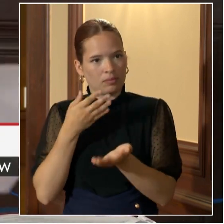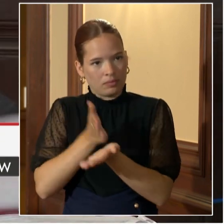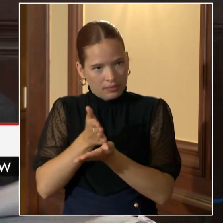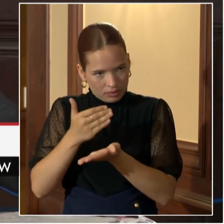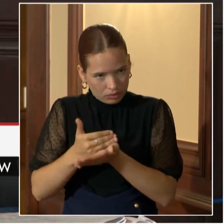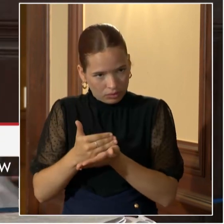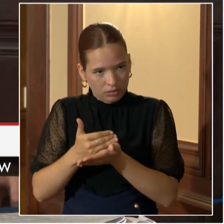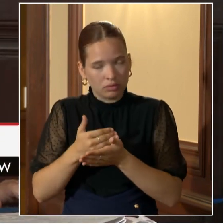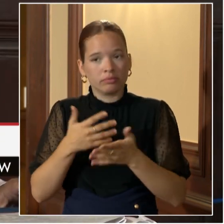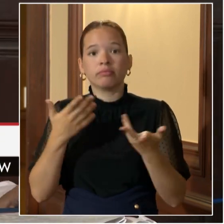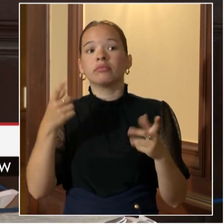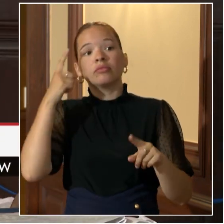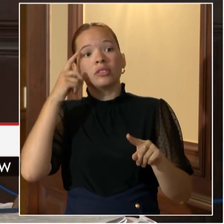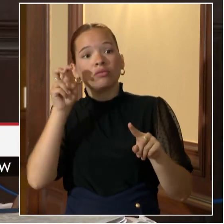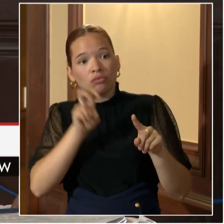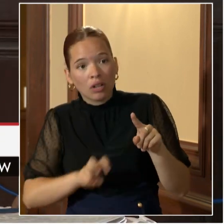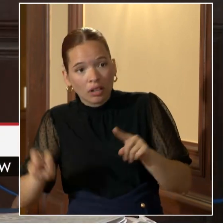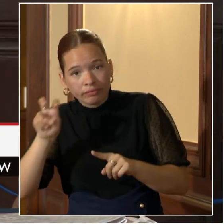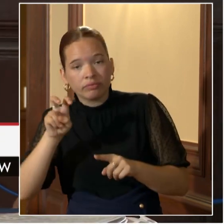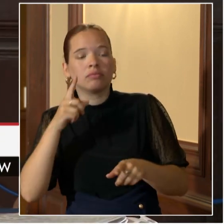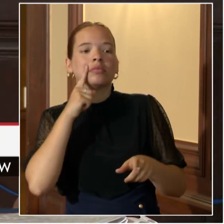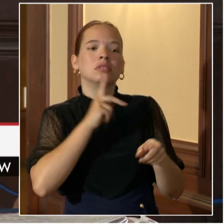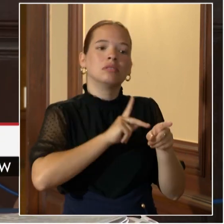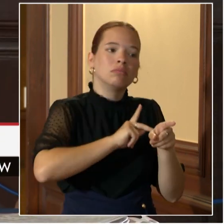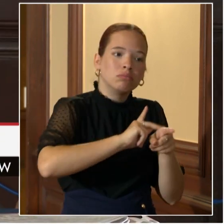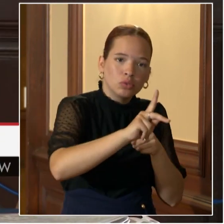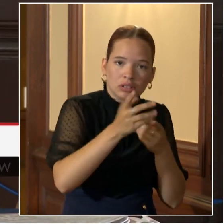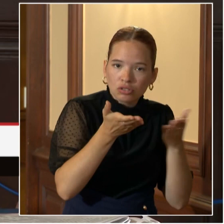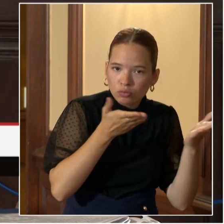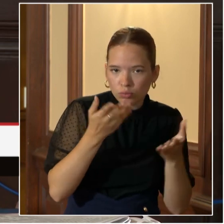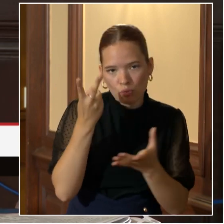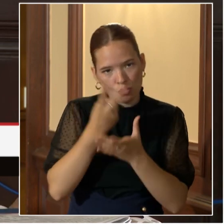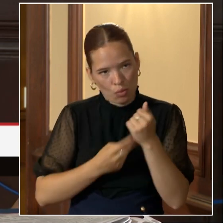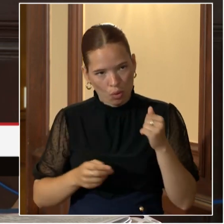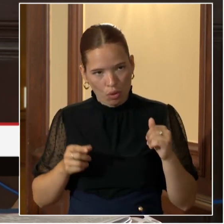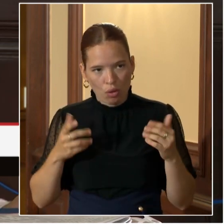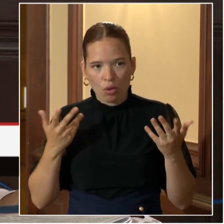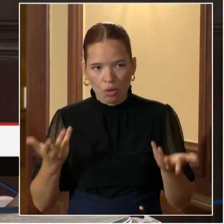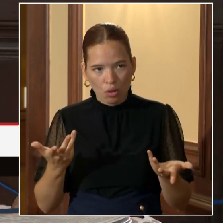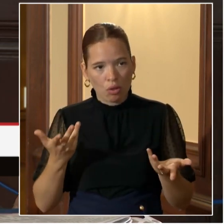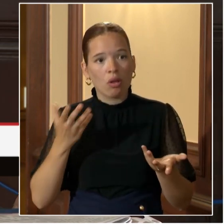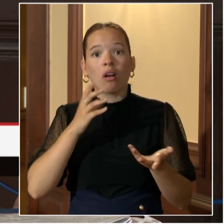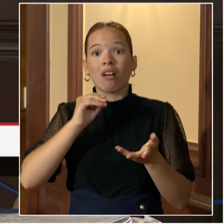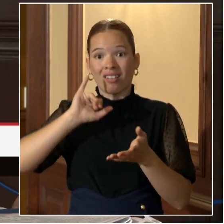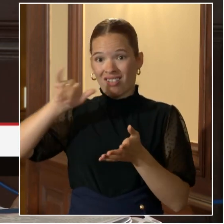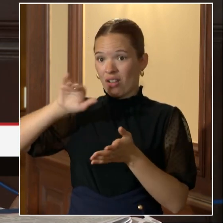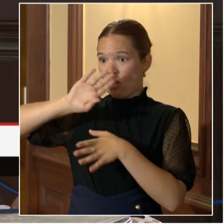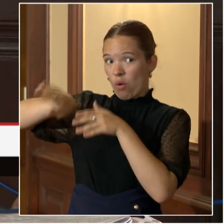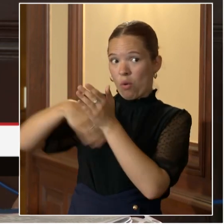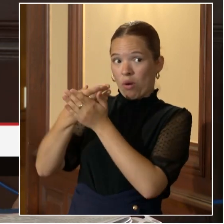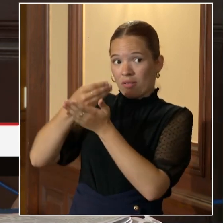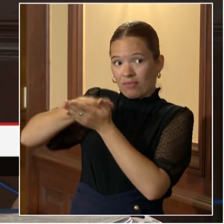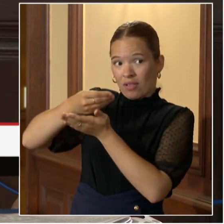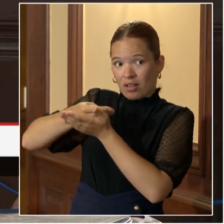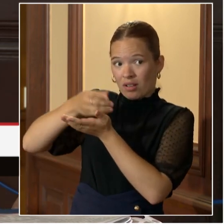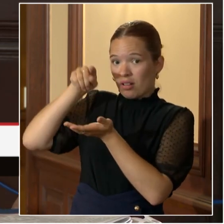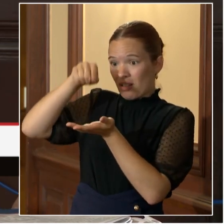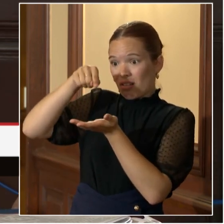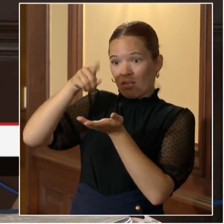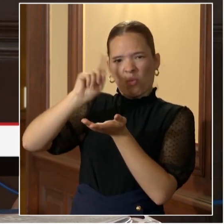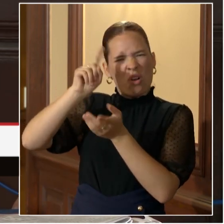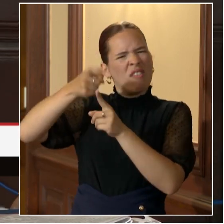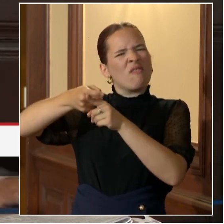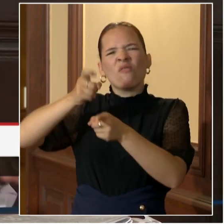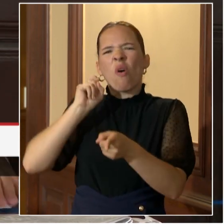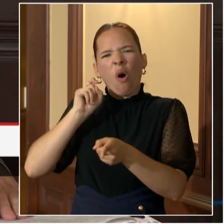professional services. All of the revenue sources are from local appropriated or donated funds, consistent with the federal